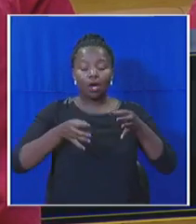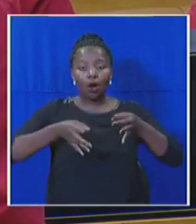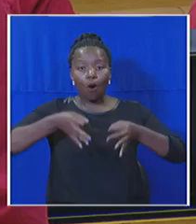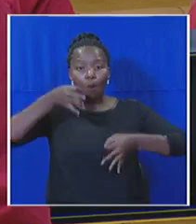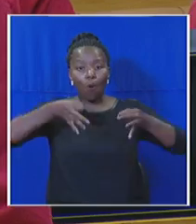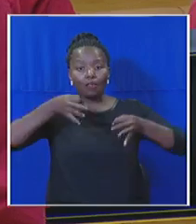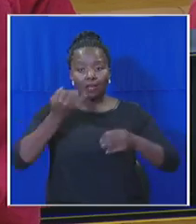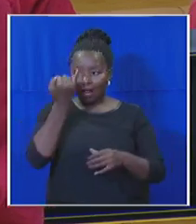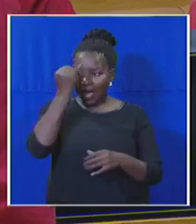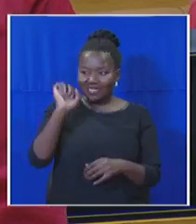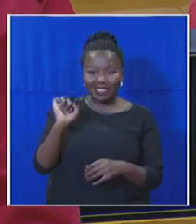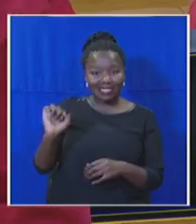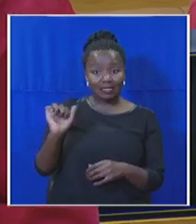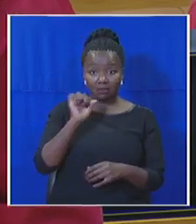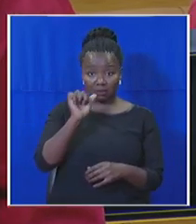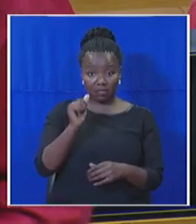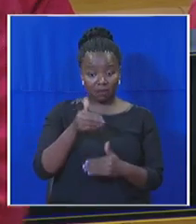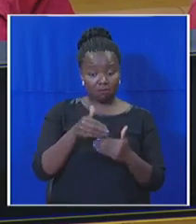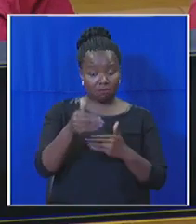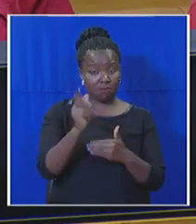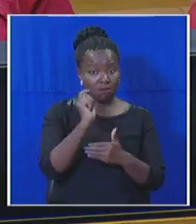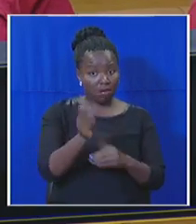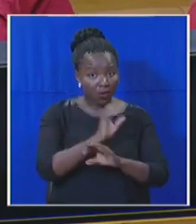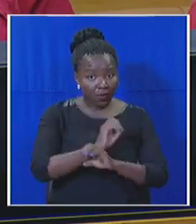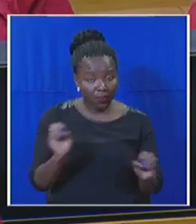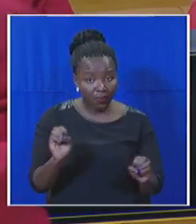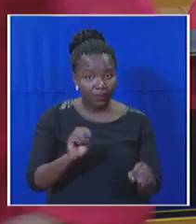you going to give students a fee-free university or